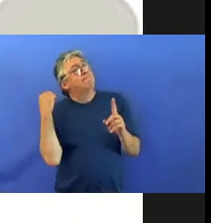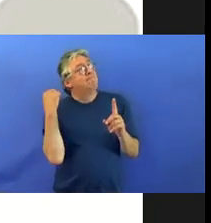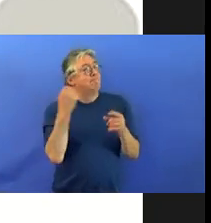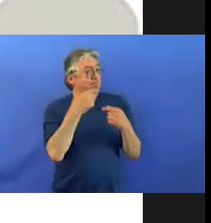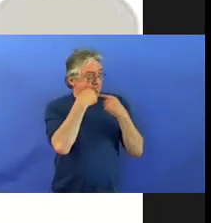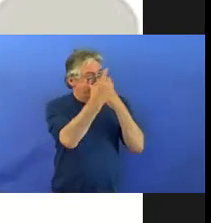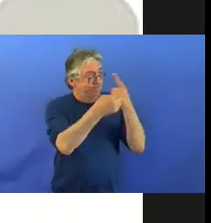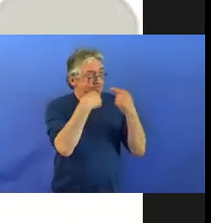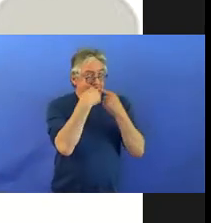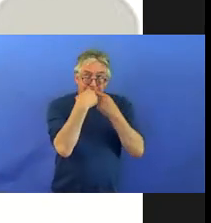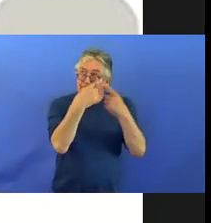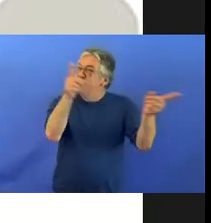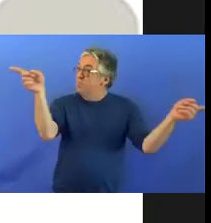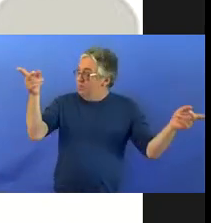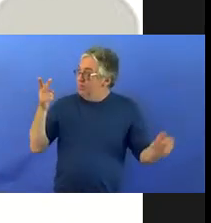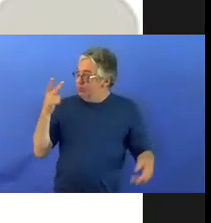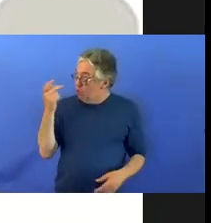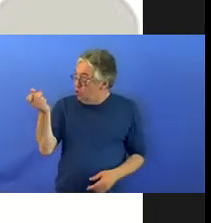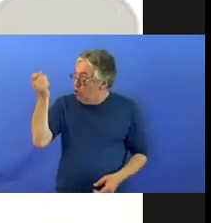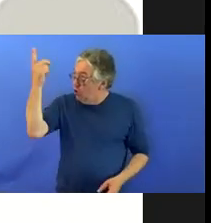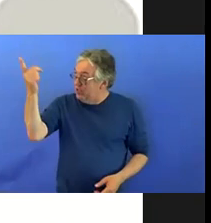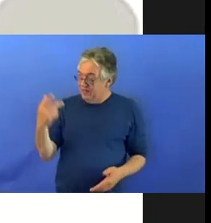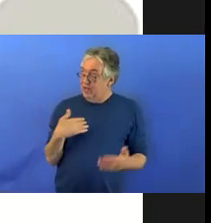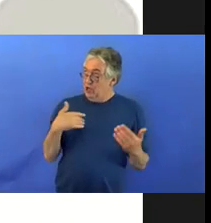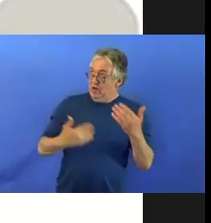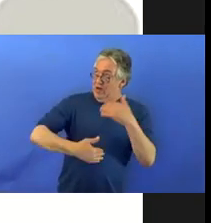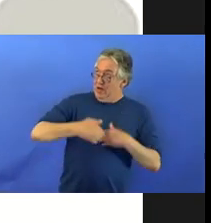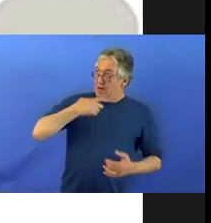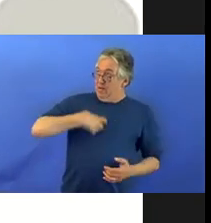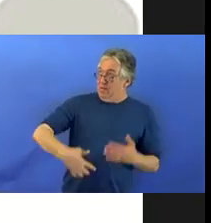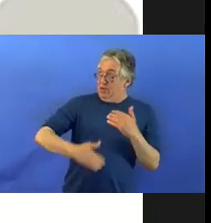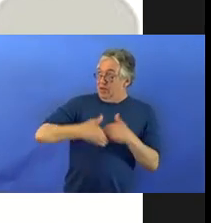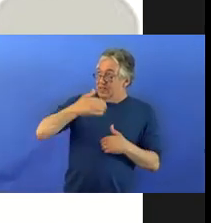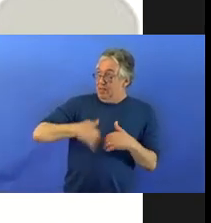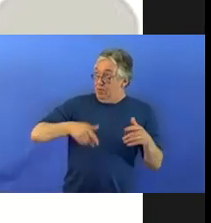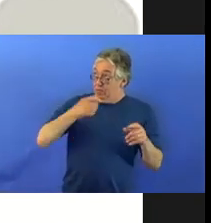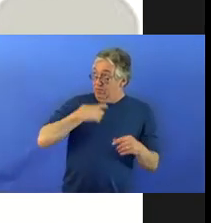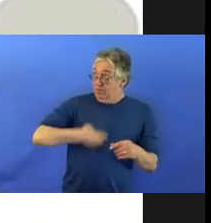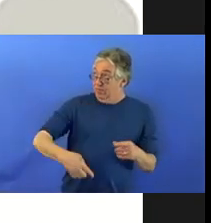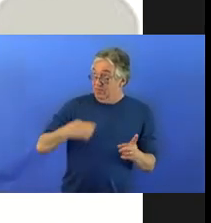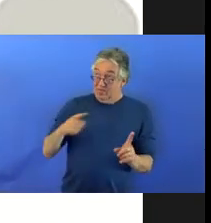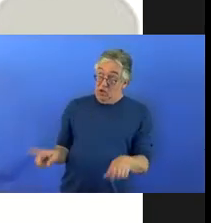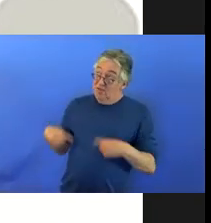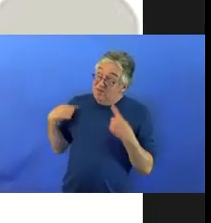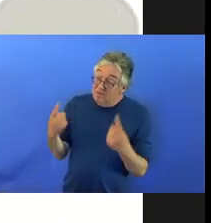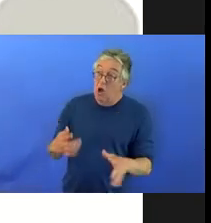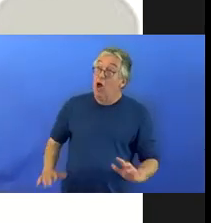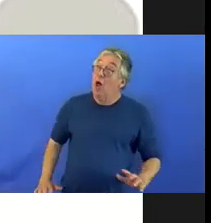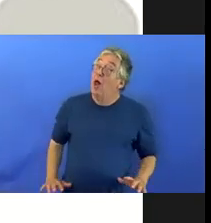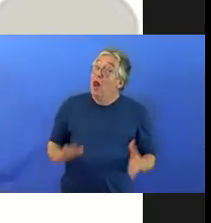please realize the lifestyle of severely disabled person who are living all of their life in a